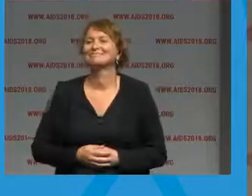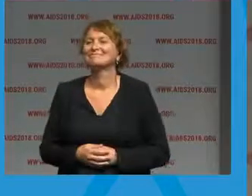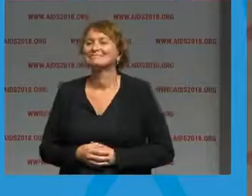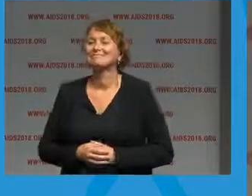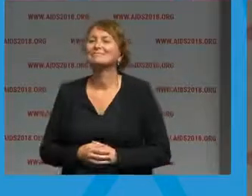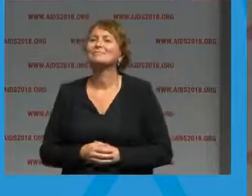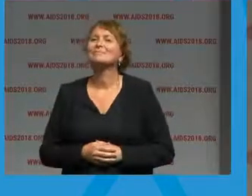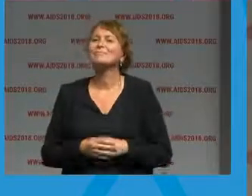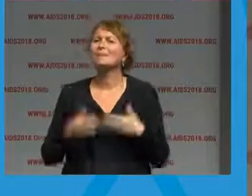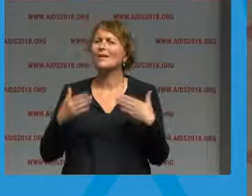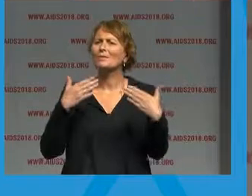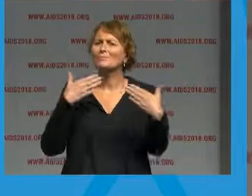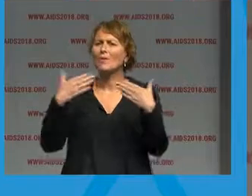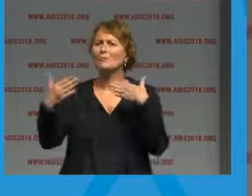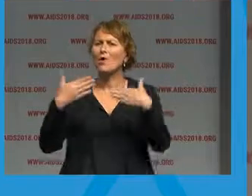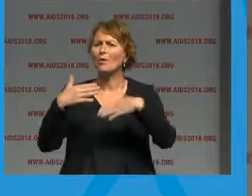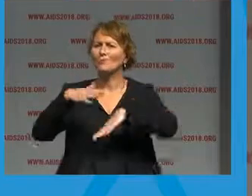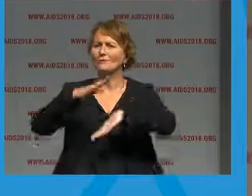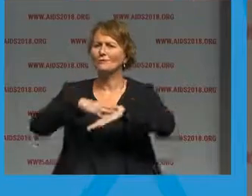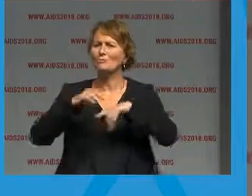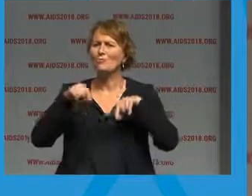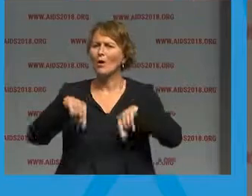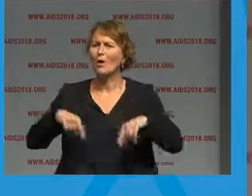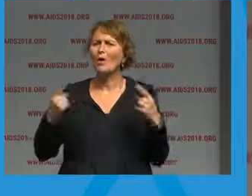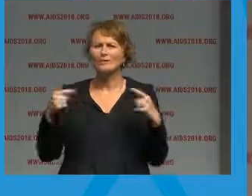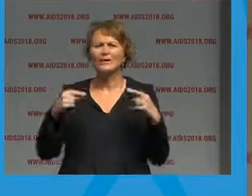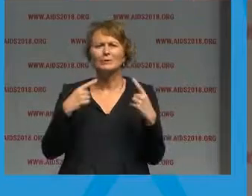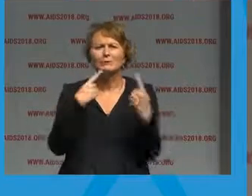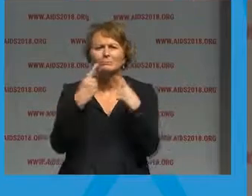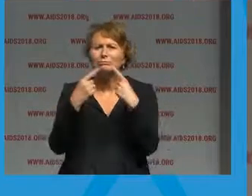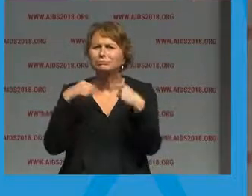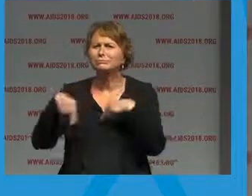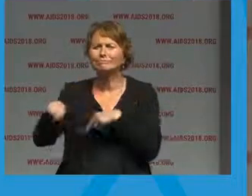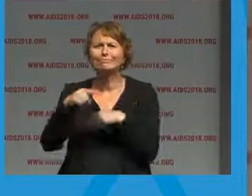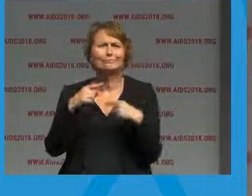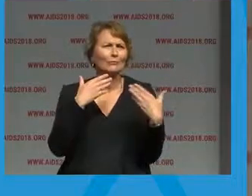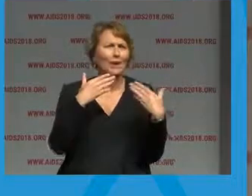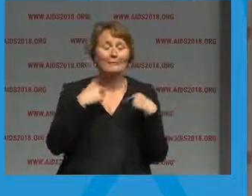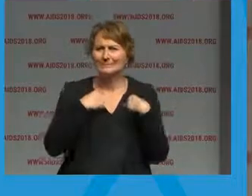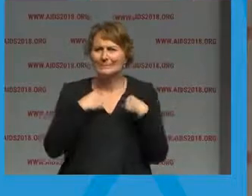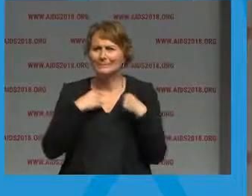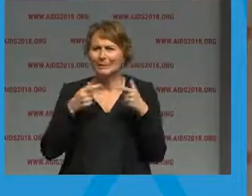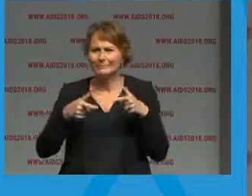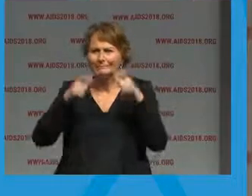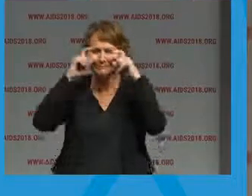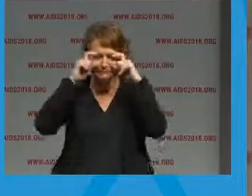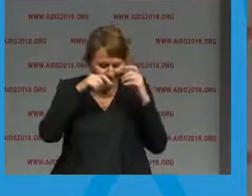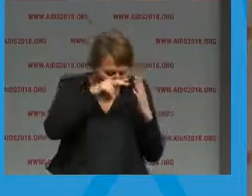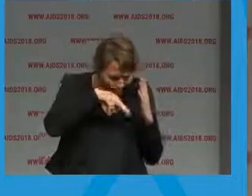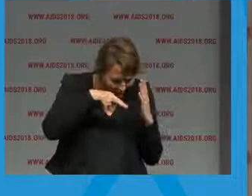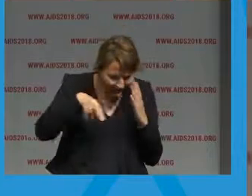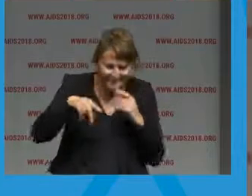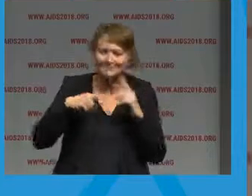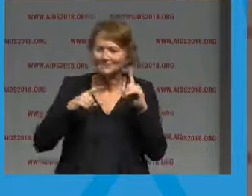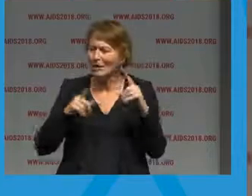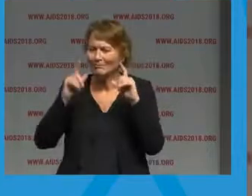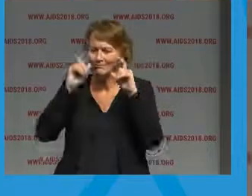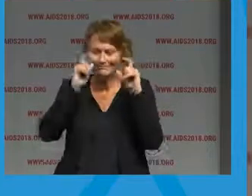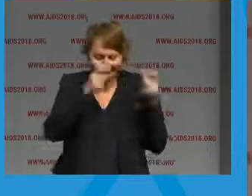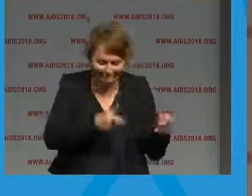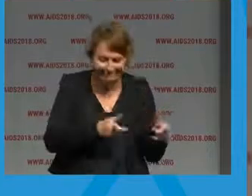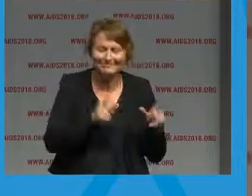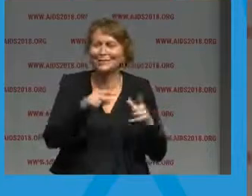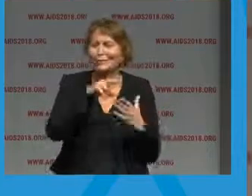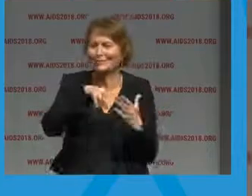conference call to discuss the conferences. I'm going to put these on because I don't need my notes. Last week, and there